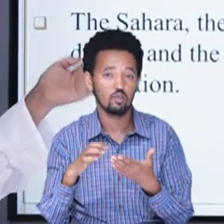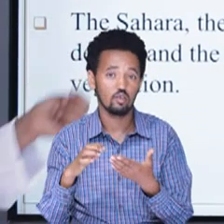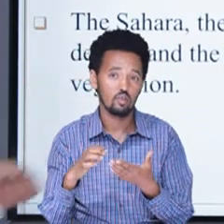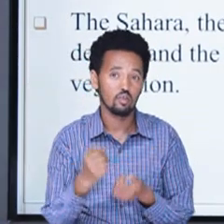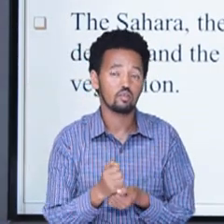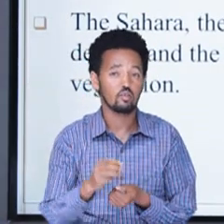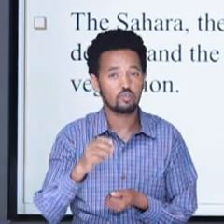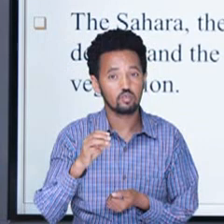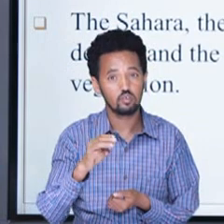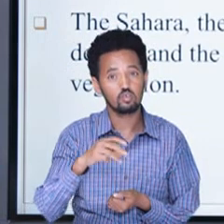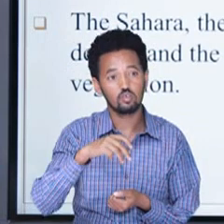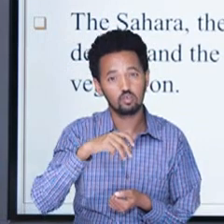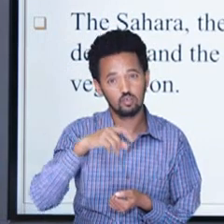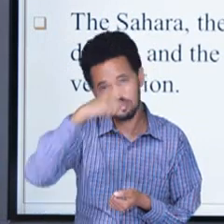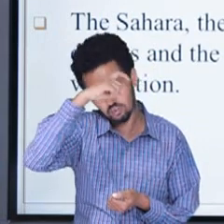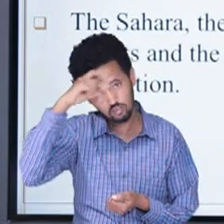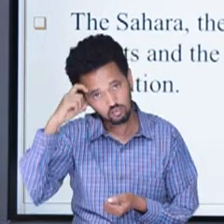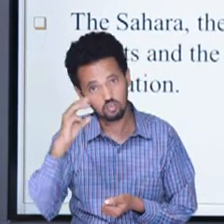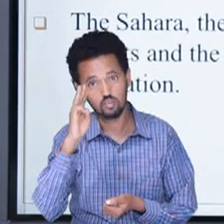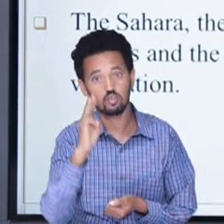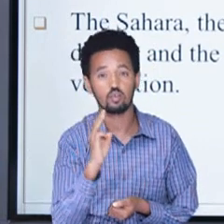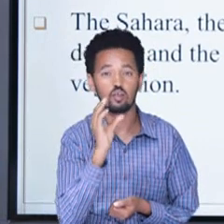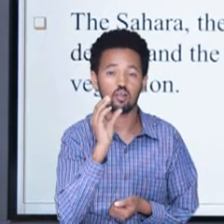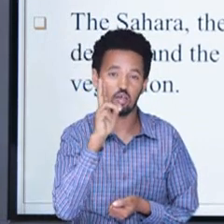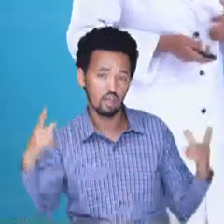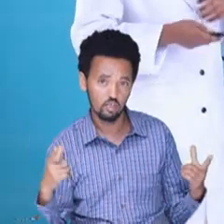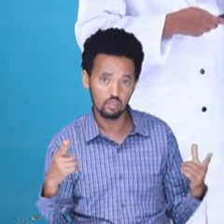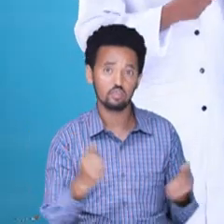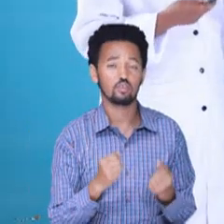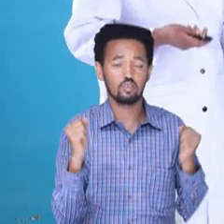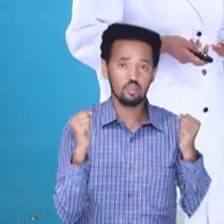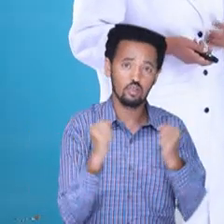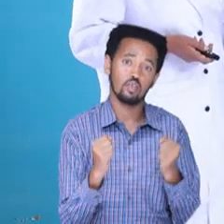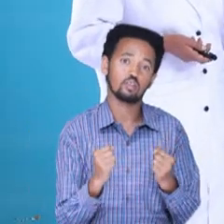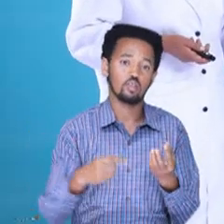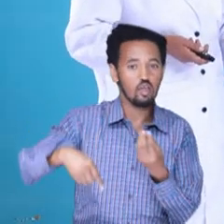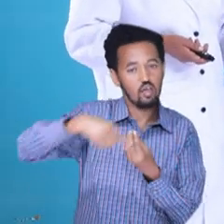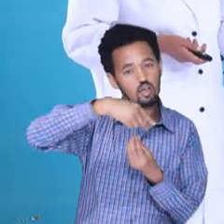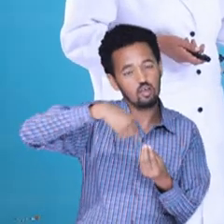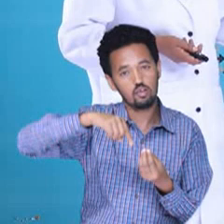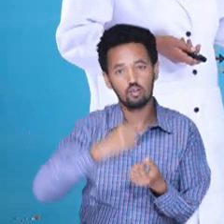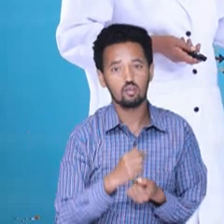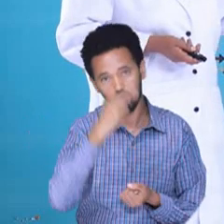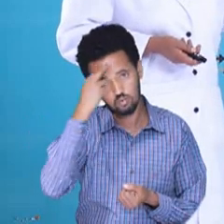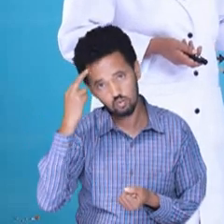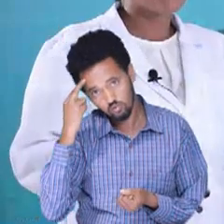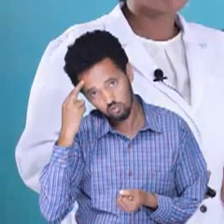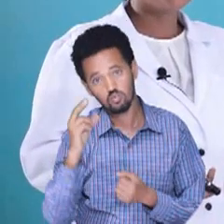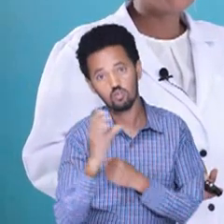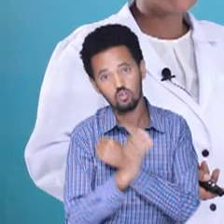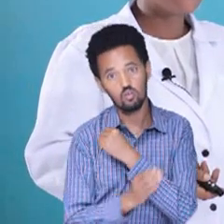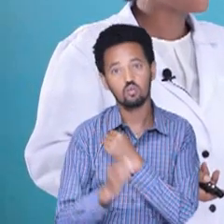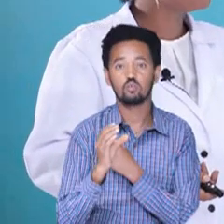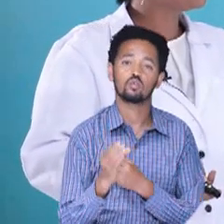The Sahara is the largest desert in the world. Why is the Sahara area is desert? Because of its location, depend